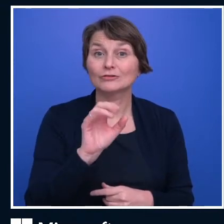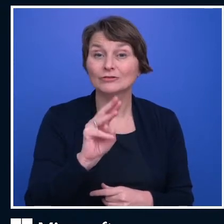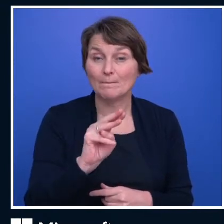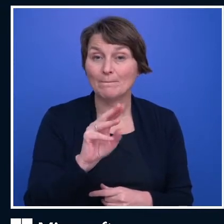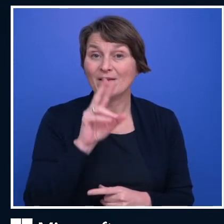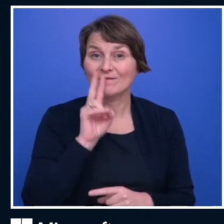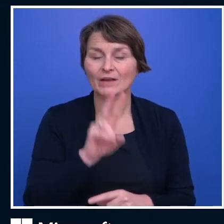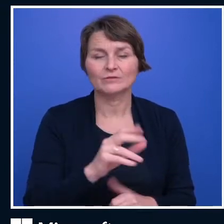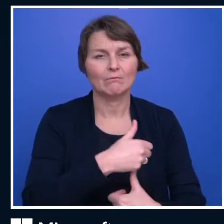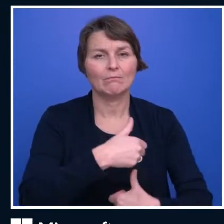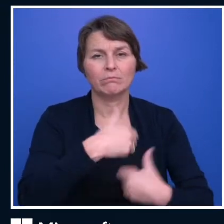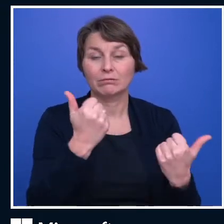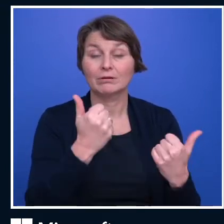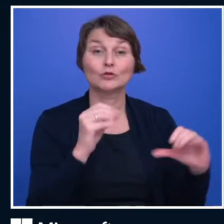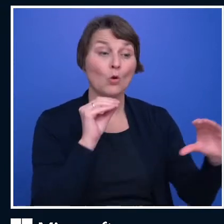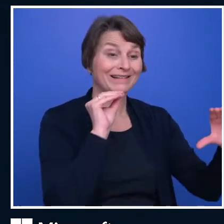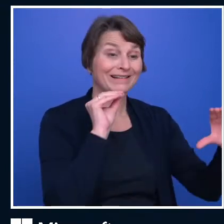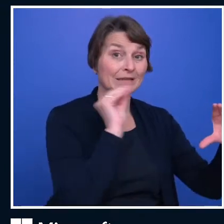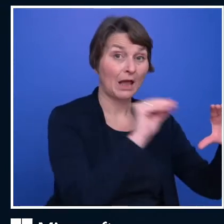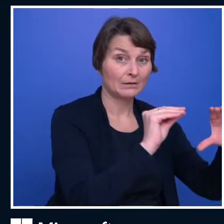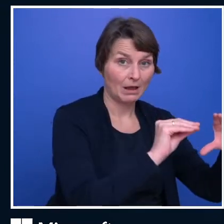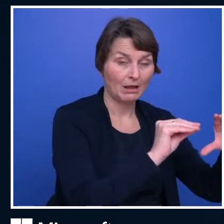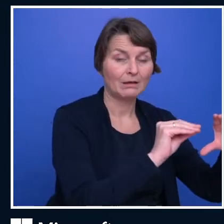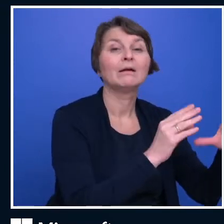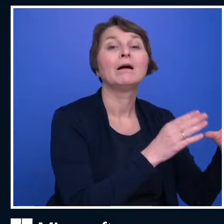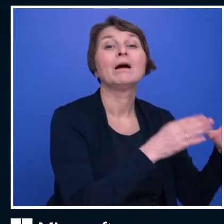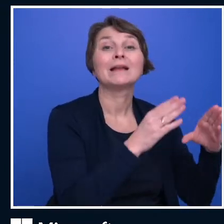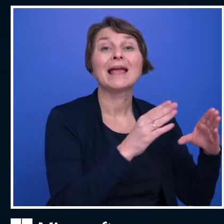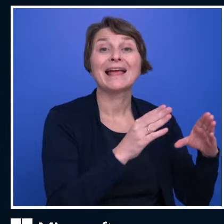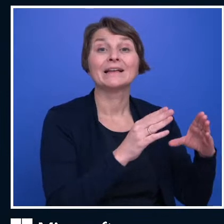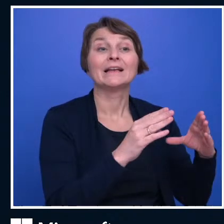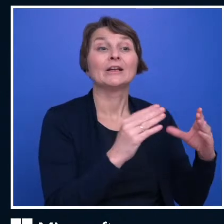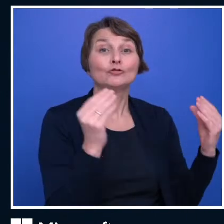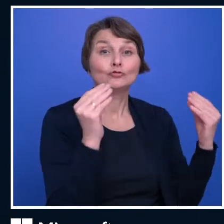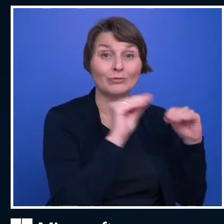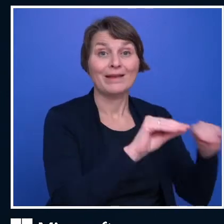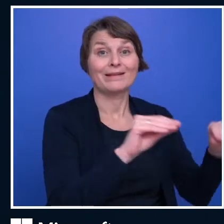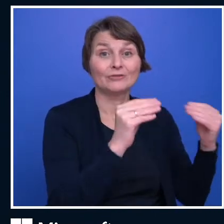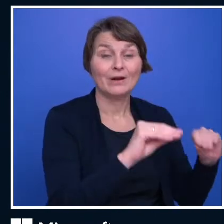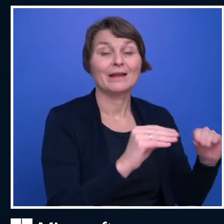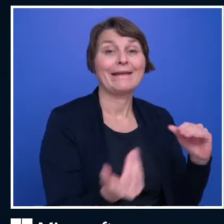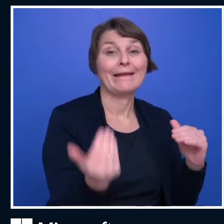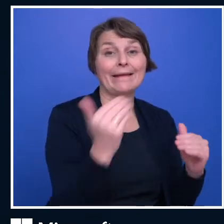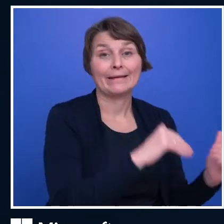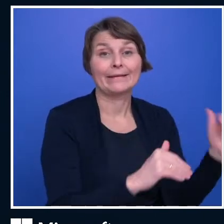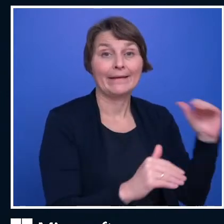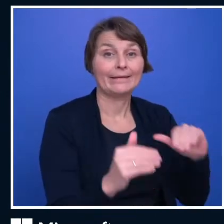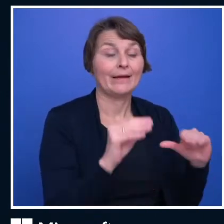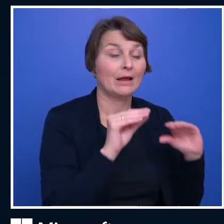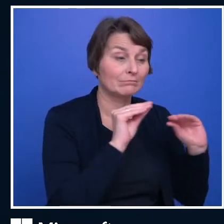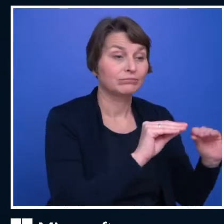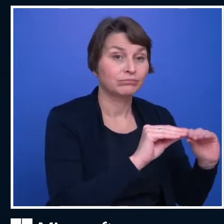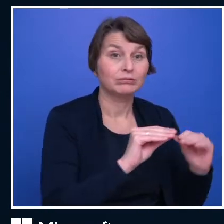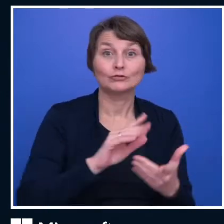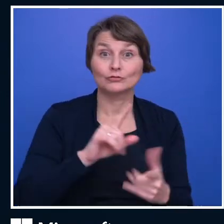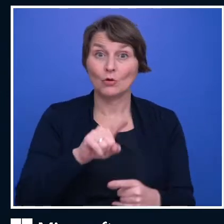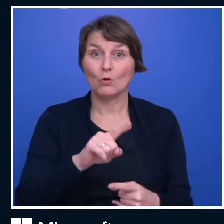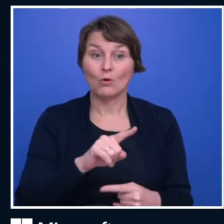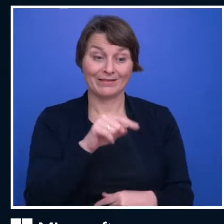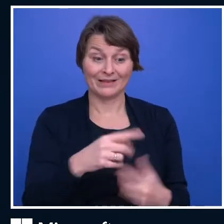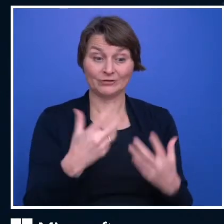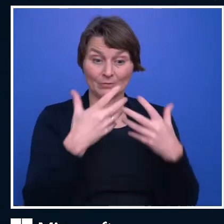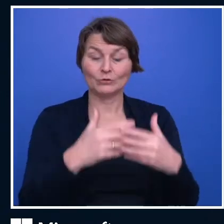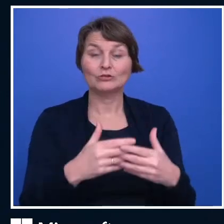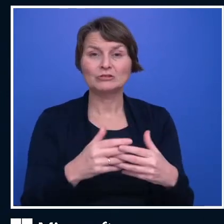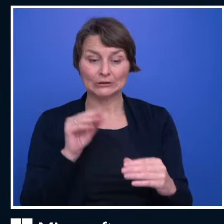it'll begin training itself on the rest of the data it is then fed. And so over time, this will increase in intelligence and become a more